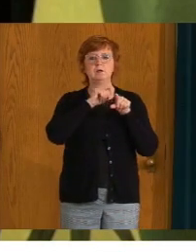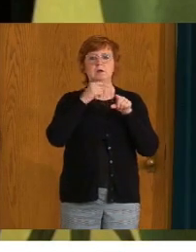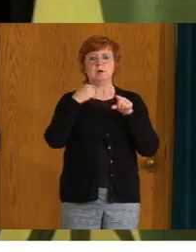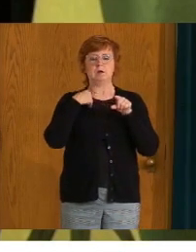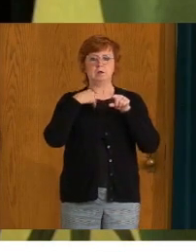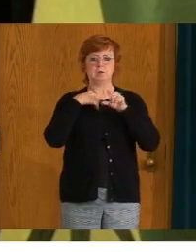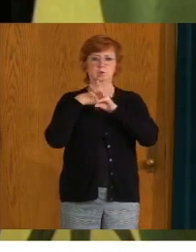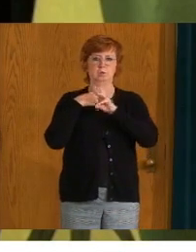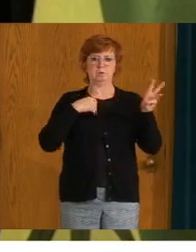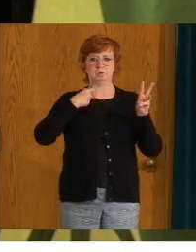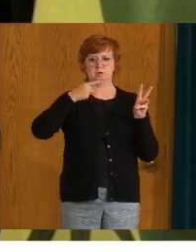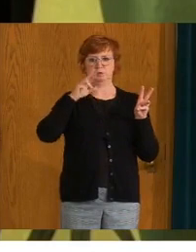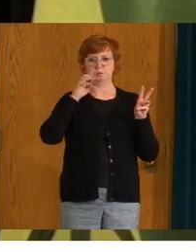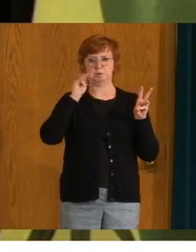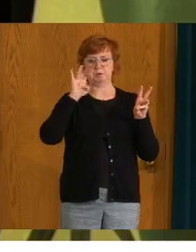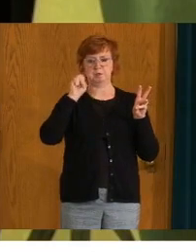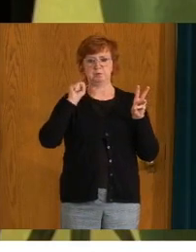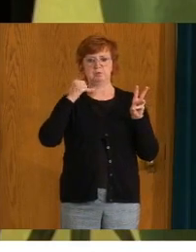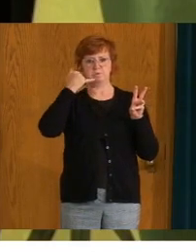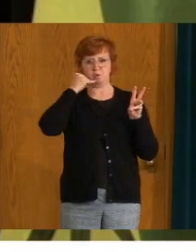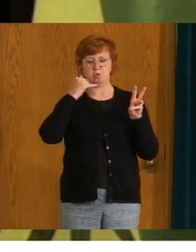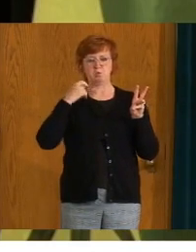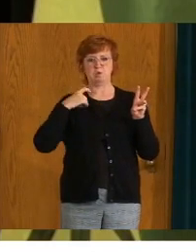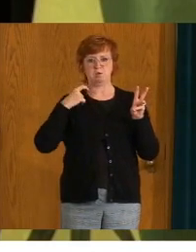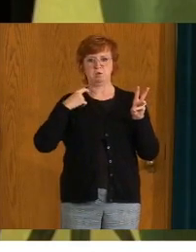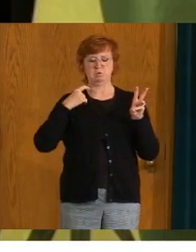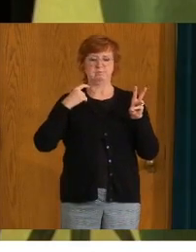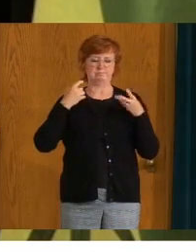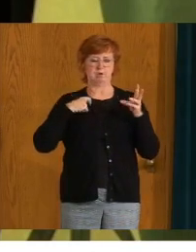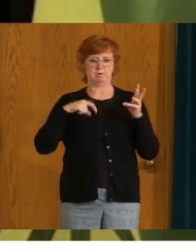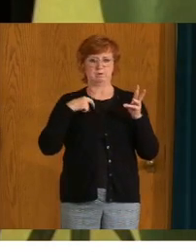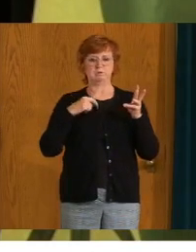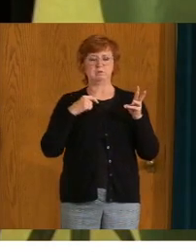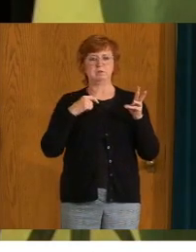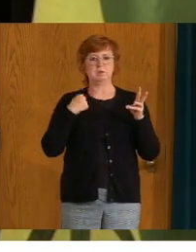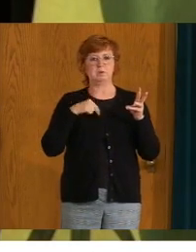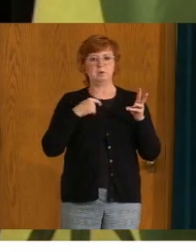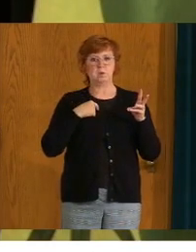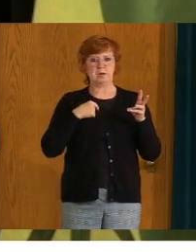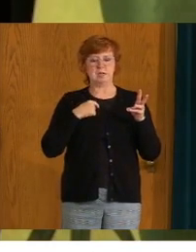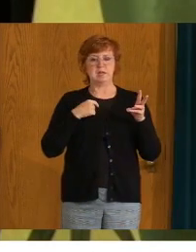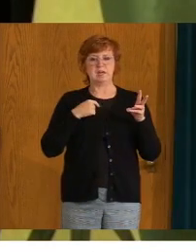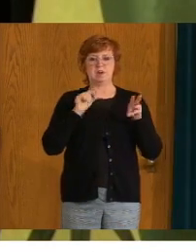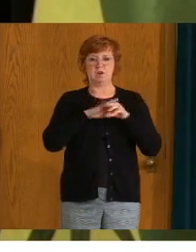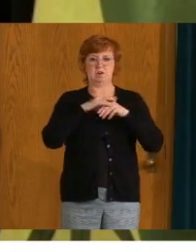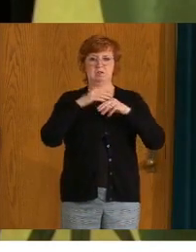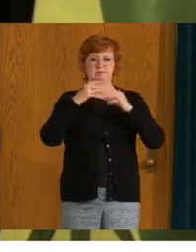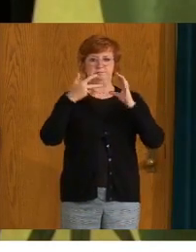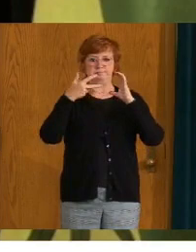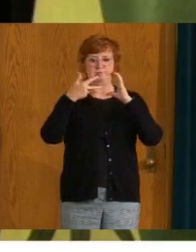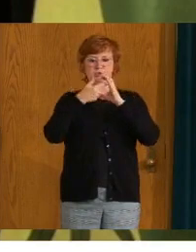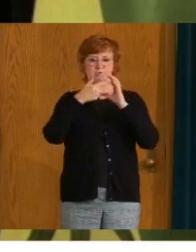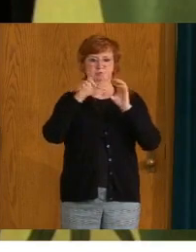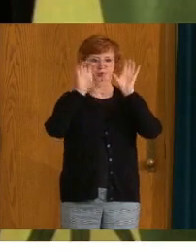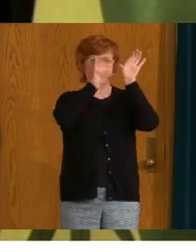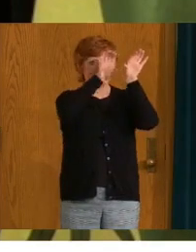virtual, and we had all agreed that we look forward to next year's Western Premiers conference, which will be in this province, that it will not be